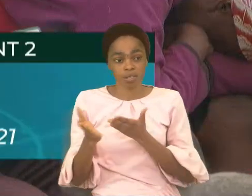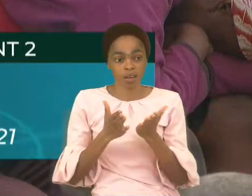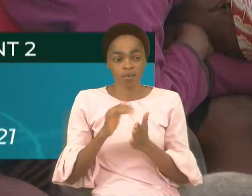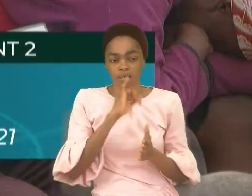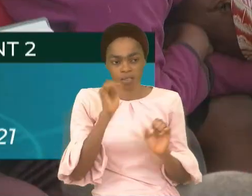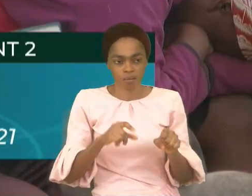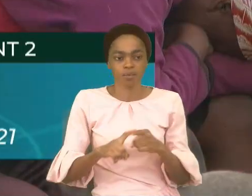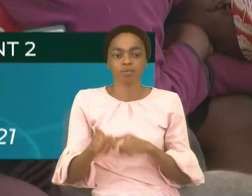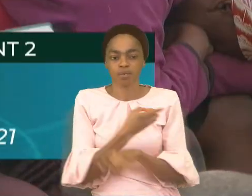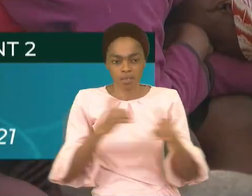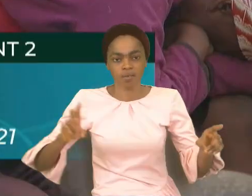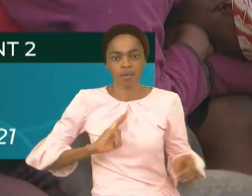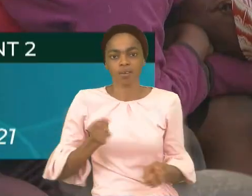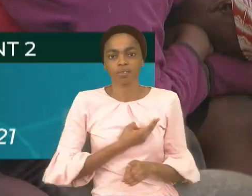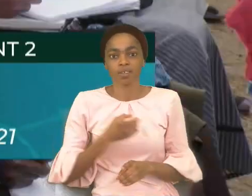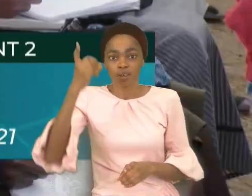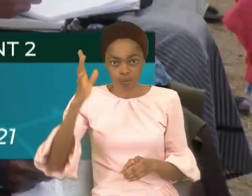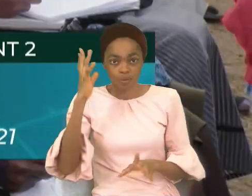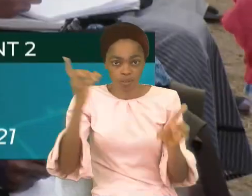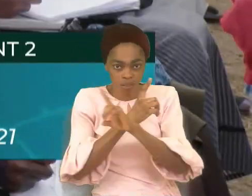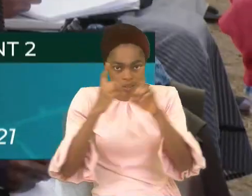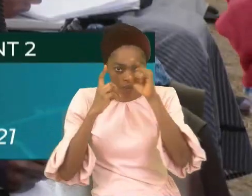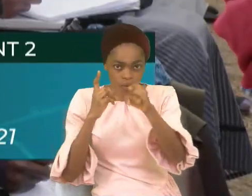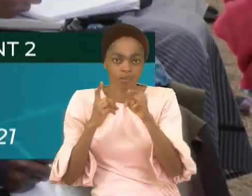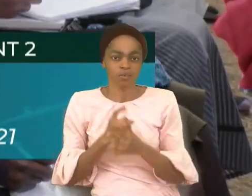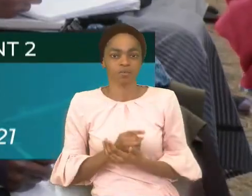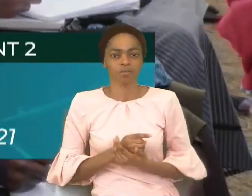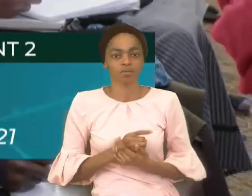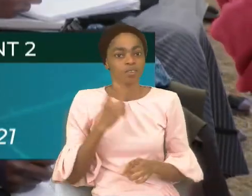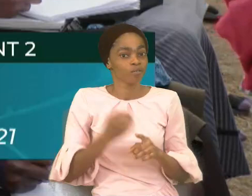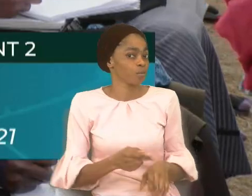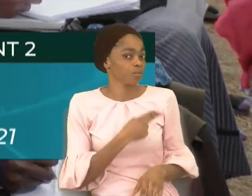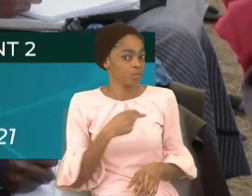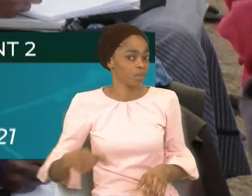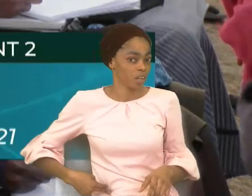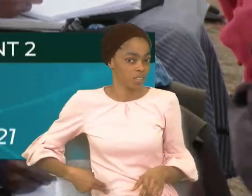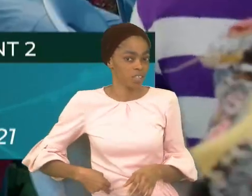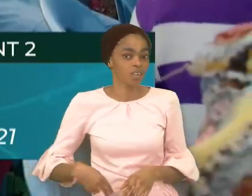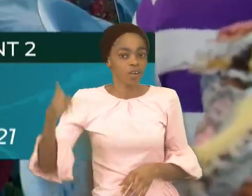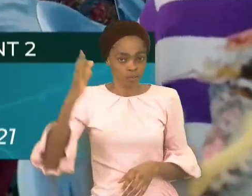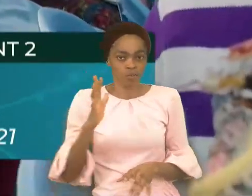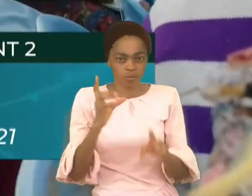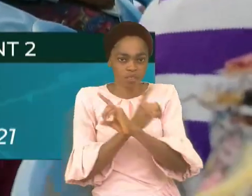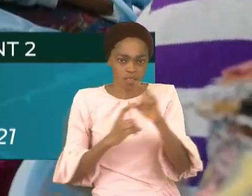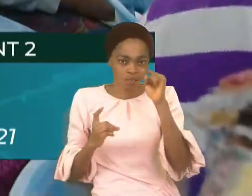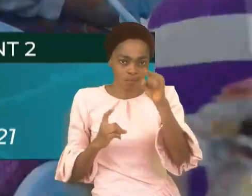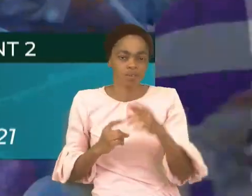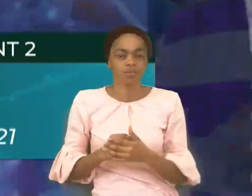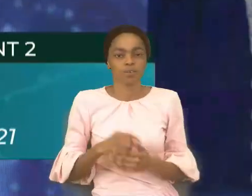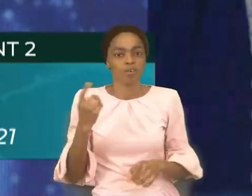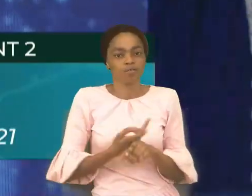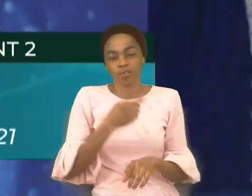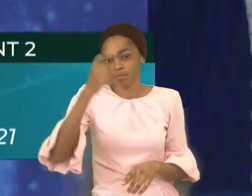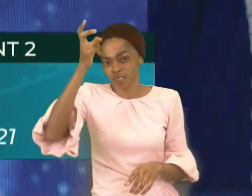From Nebuchadnezzar, he'll deliver you. From Lucifer, he'll deliver you. From the